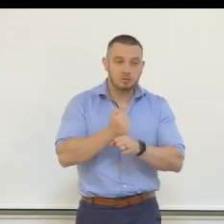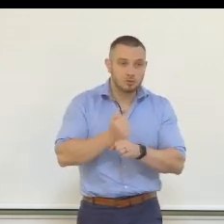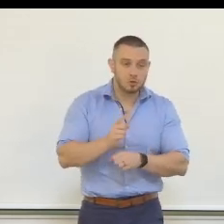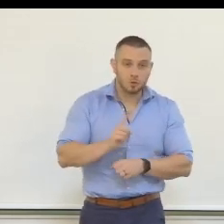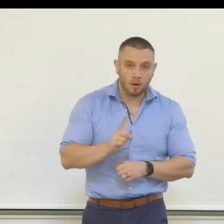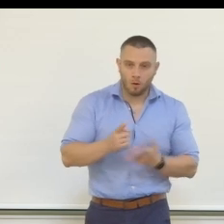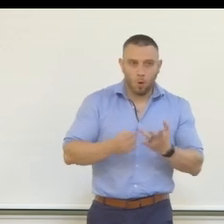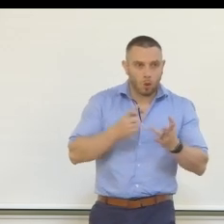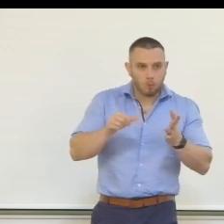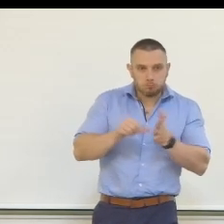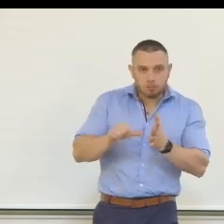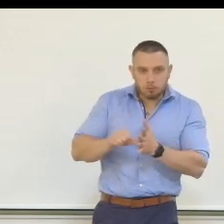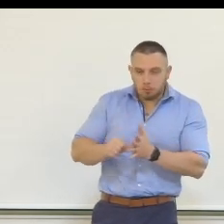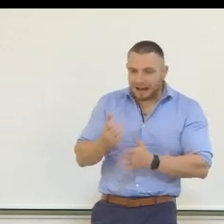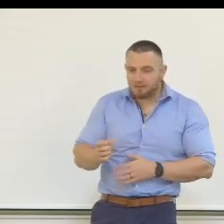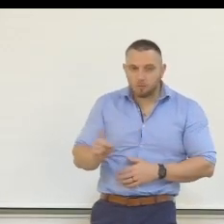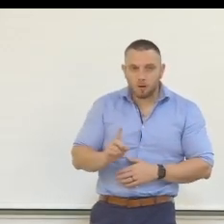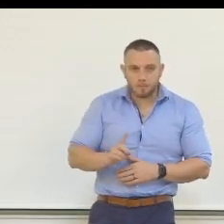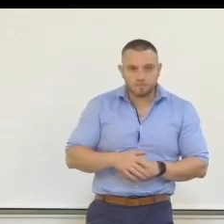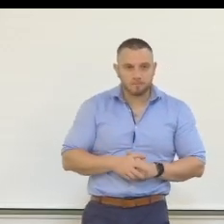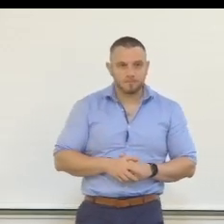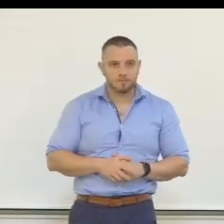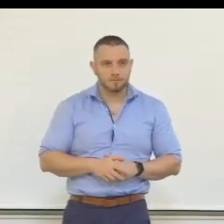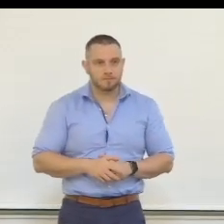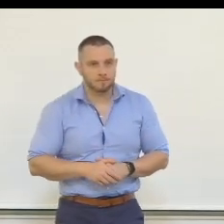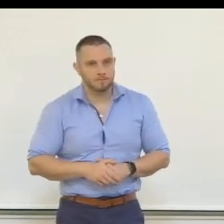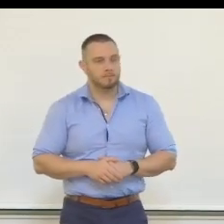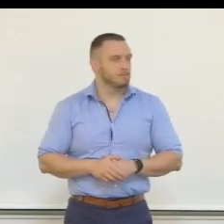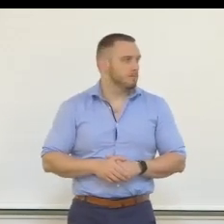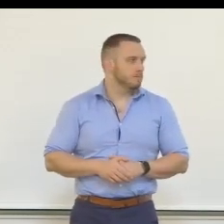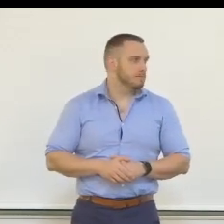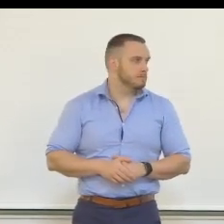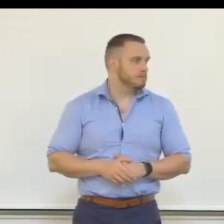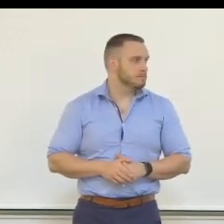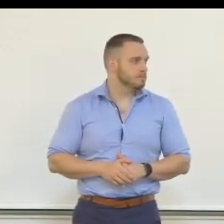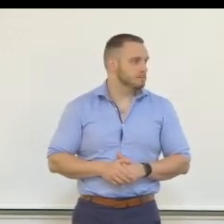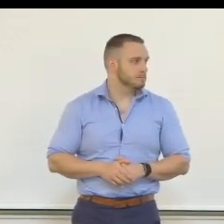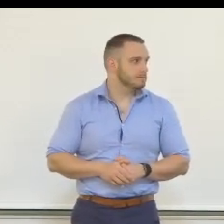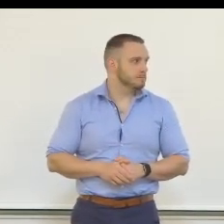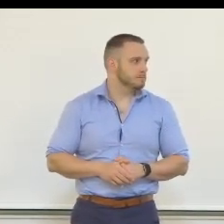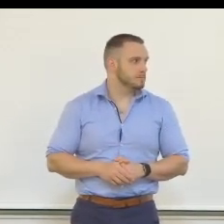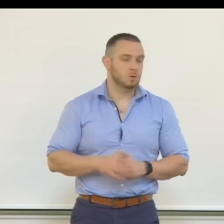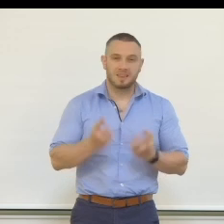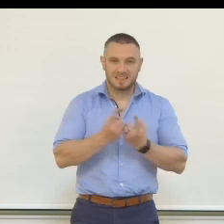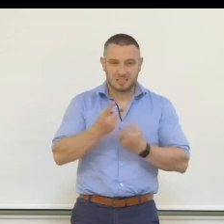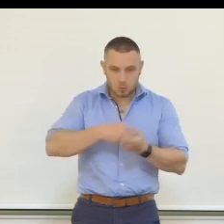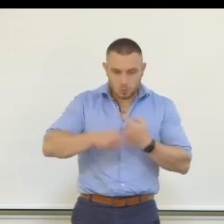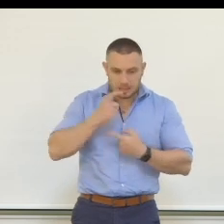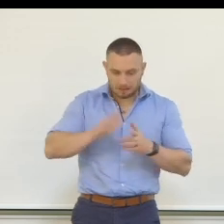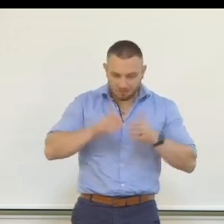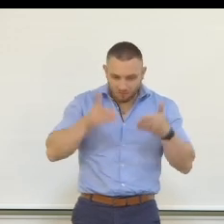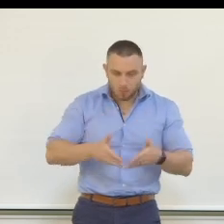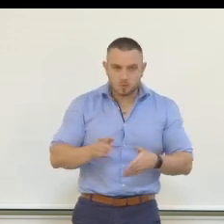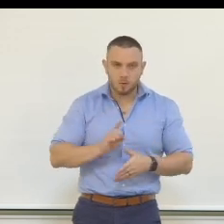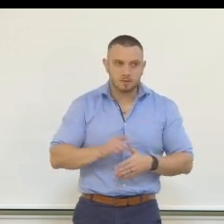open issues that are in the future, but that we could work on,